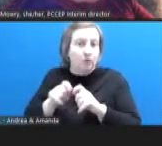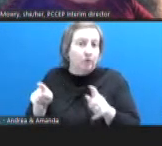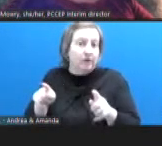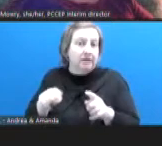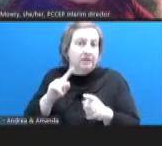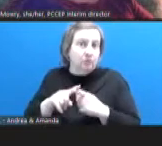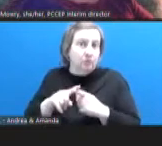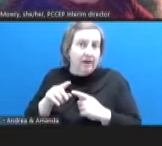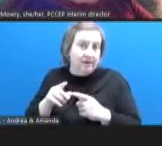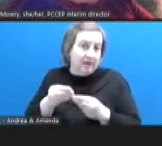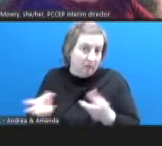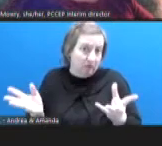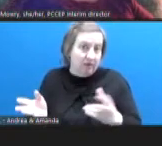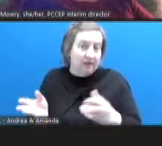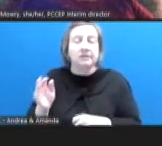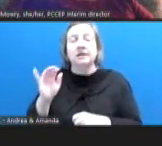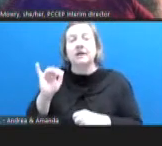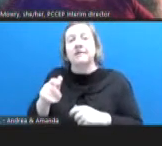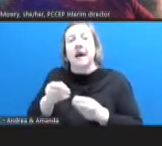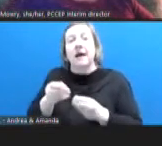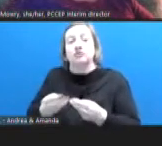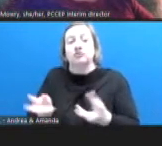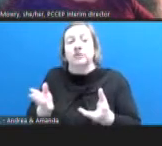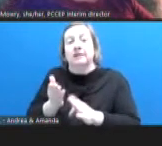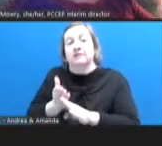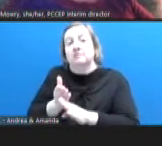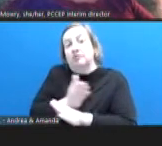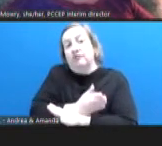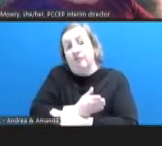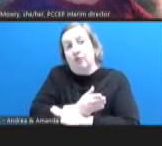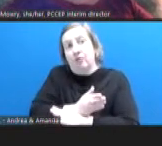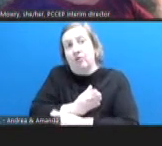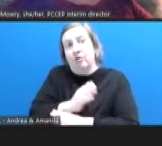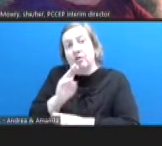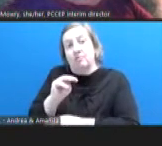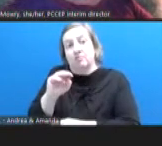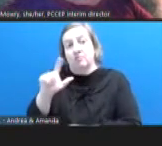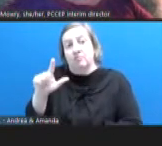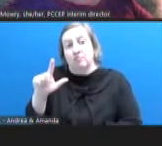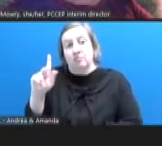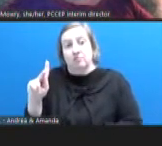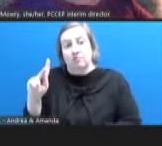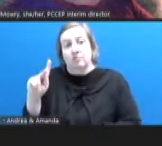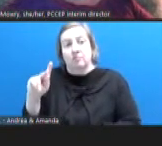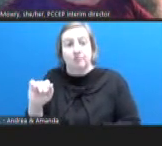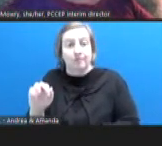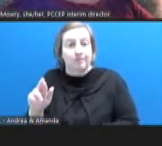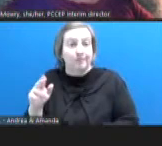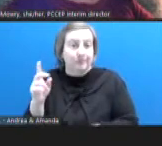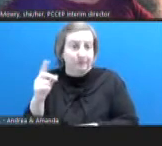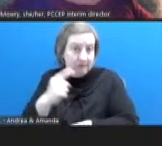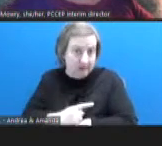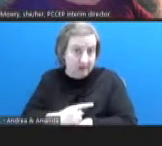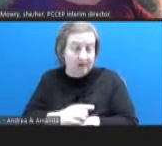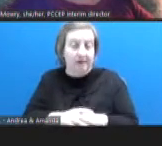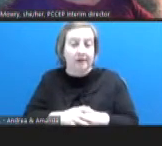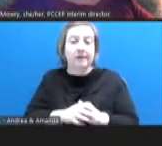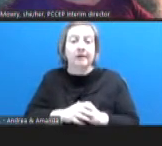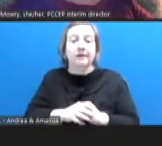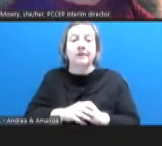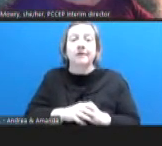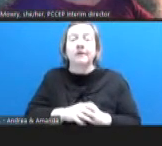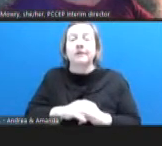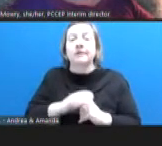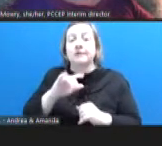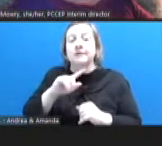released. They were released just before Martin Luther King Jr. Day. And Zainab had